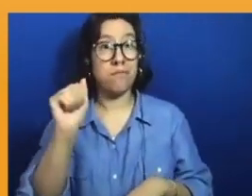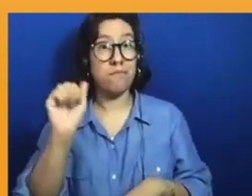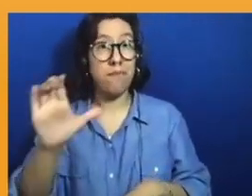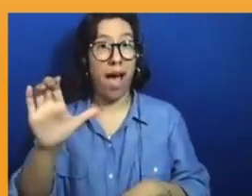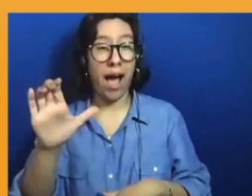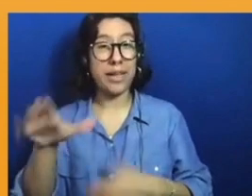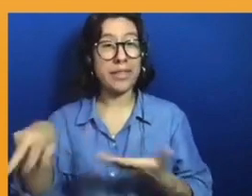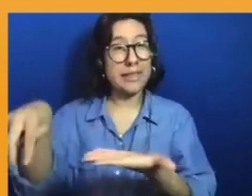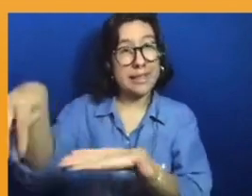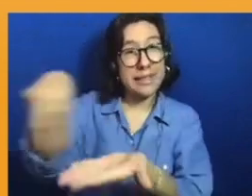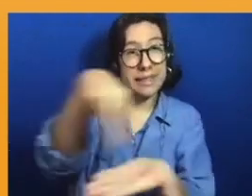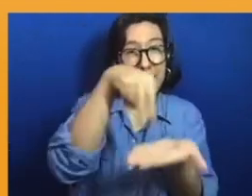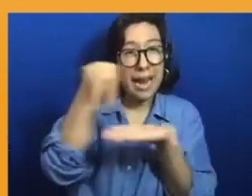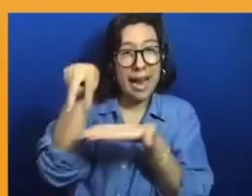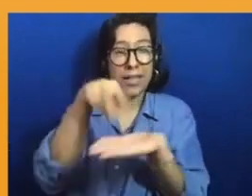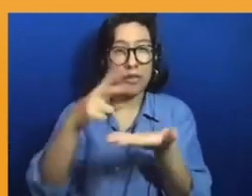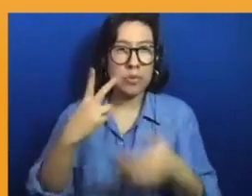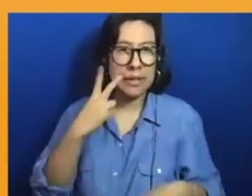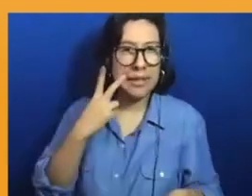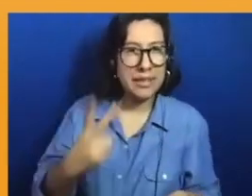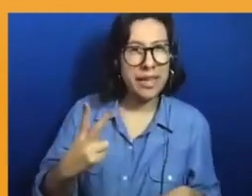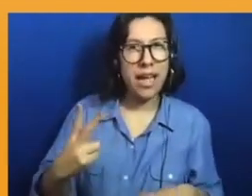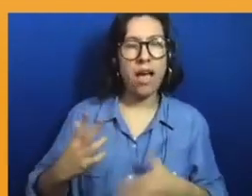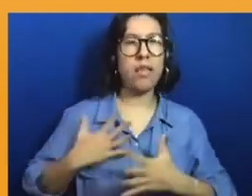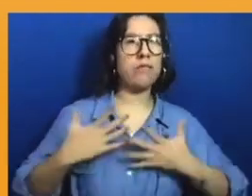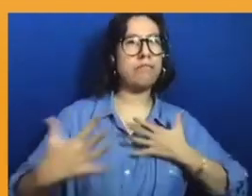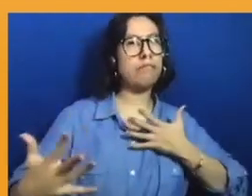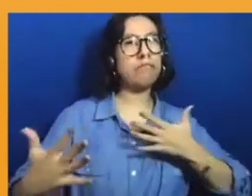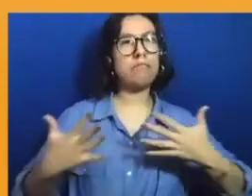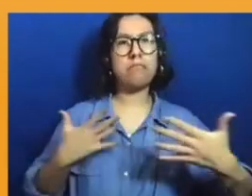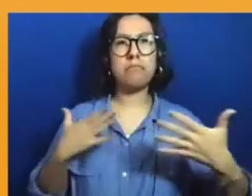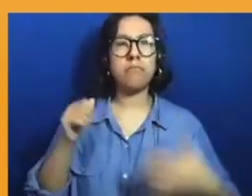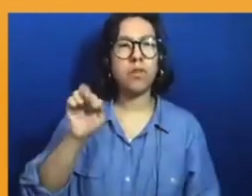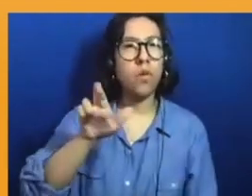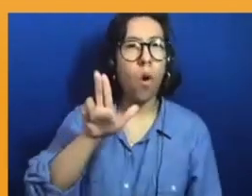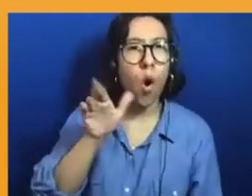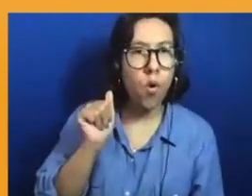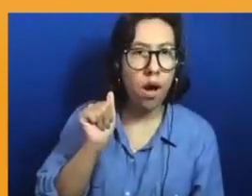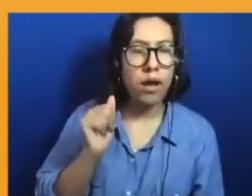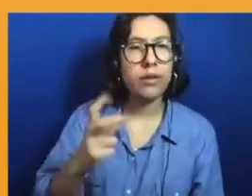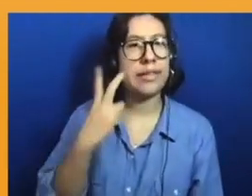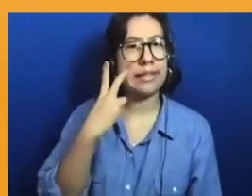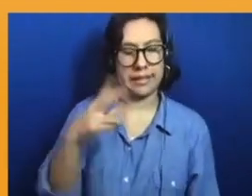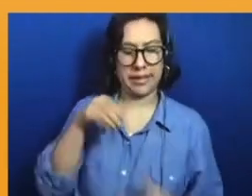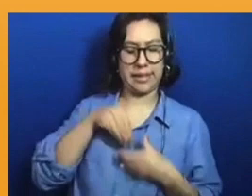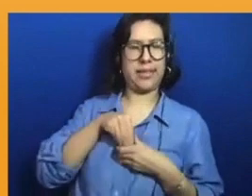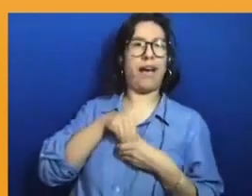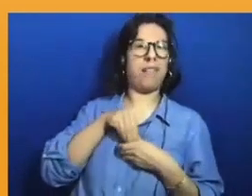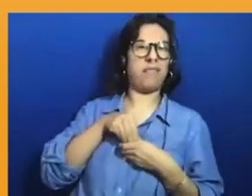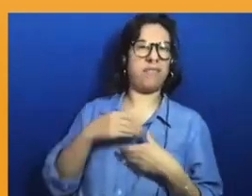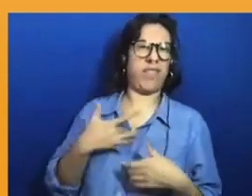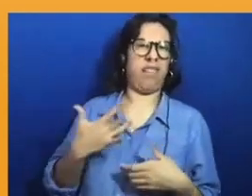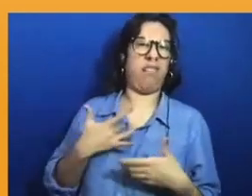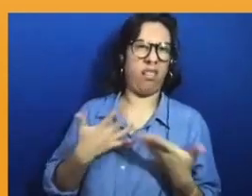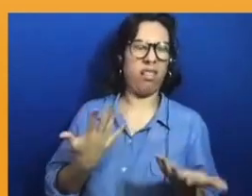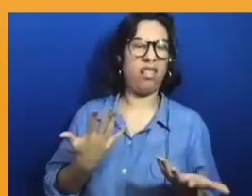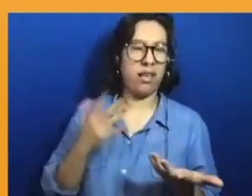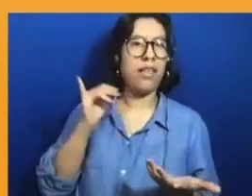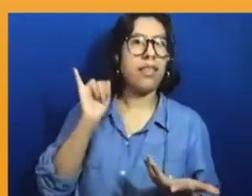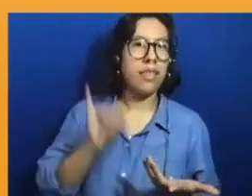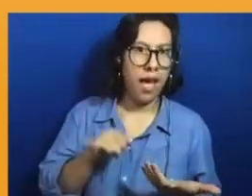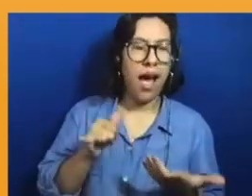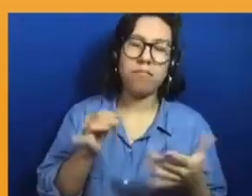the dance and the aura of it is depicted from within. And I think that that is